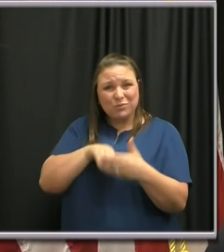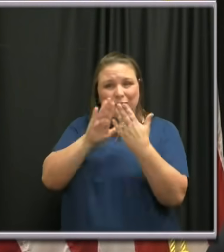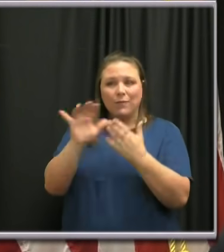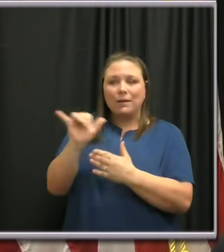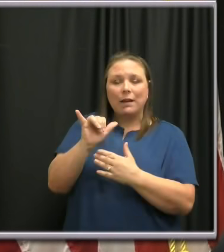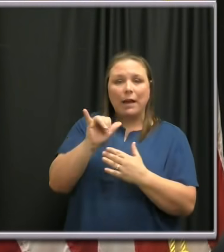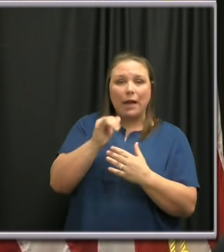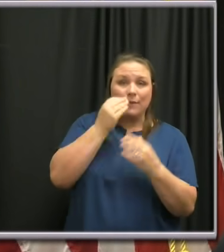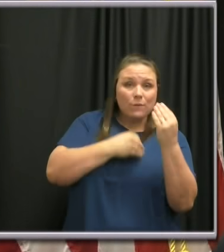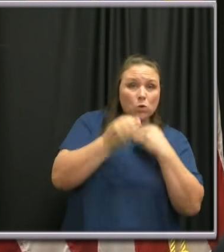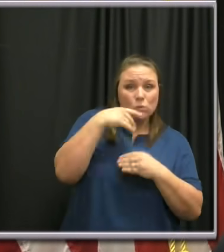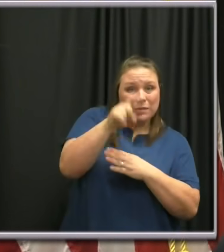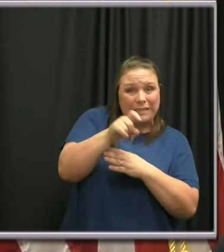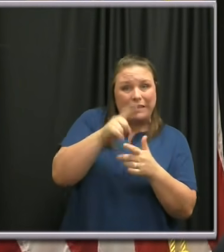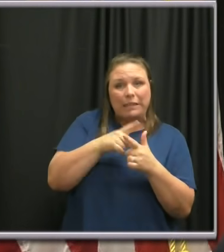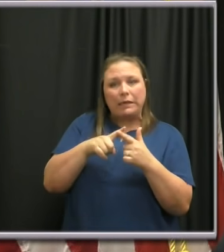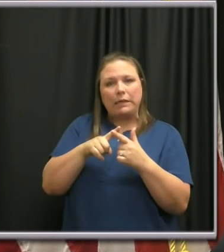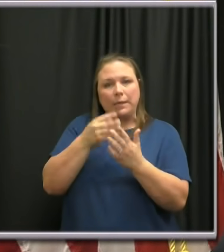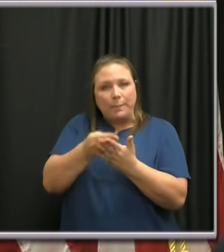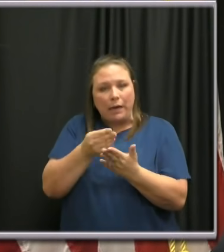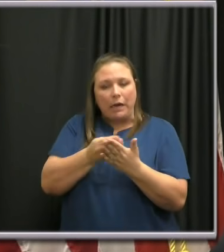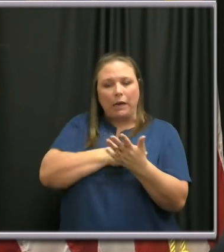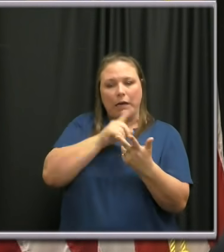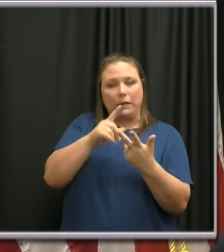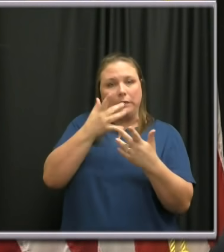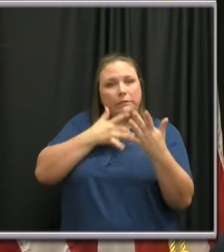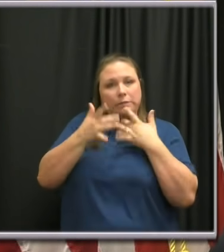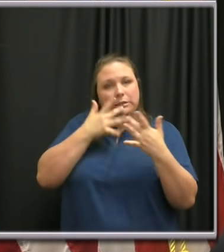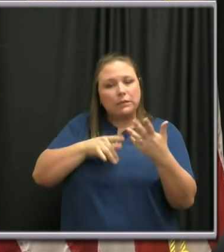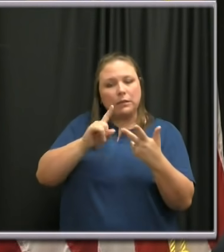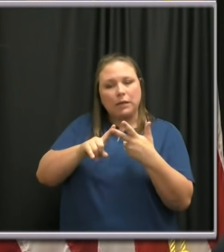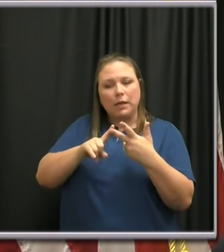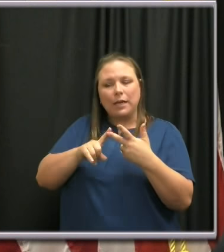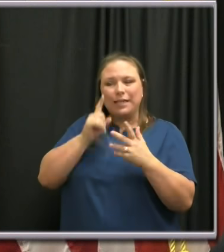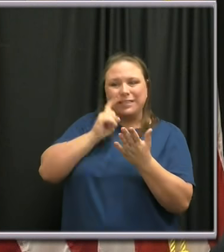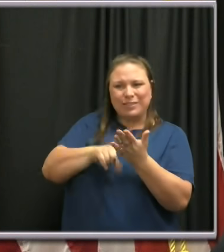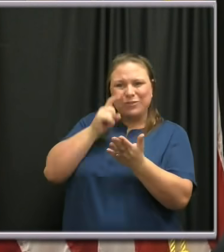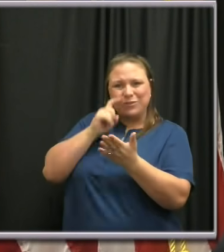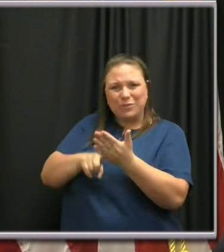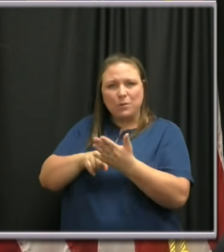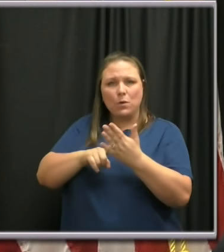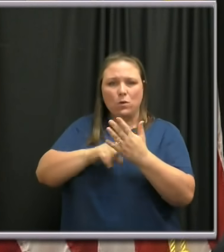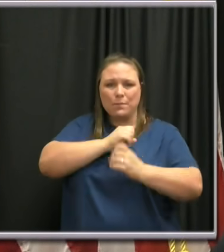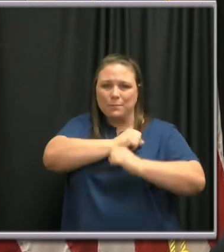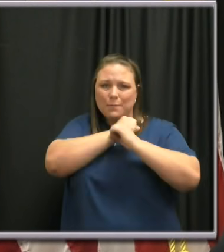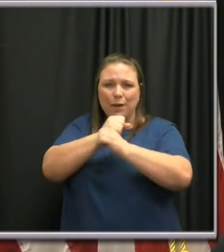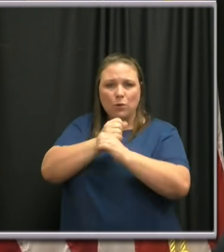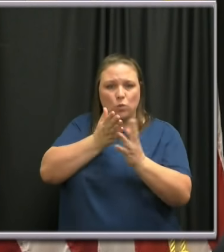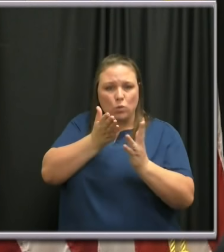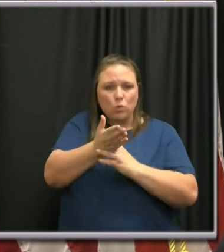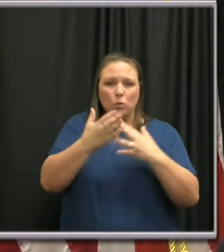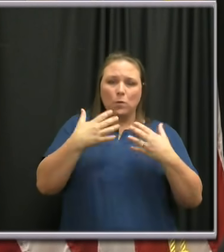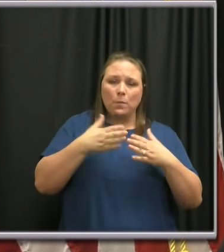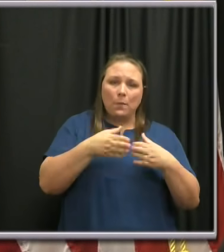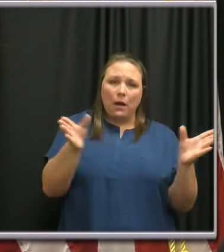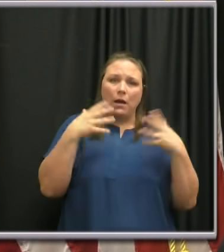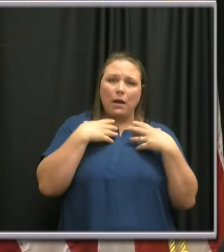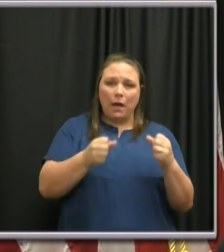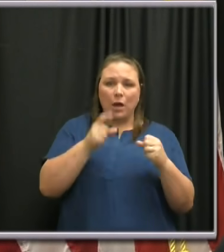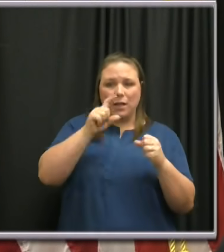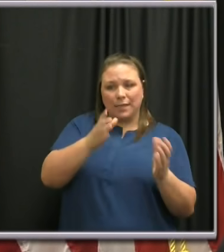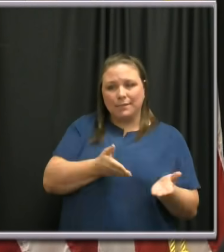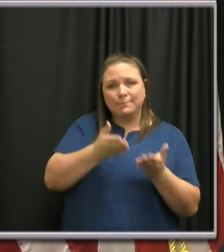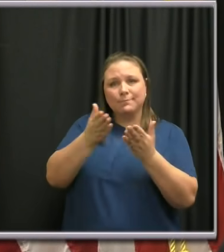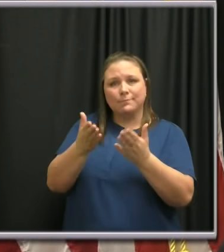food security and economic support, and to identify structural barriers to public health that may require a public policy solution.